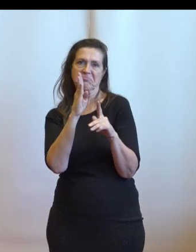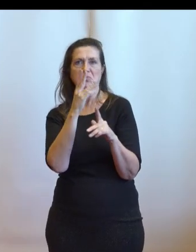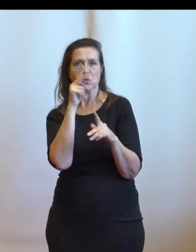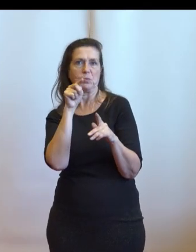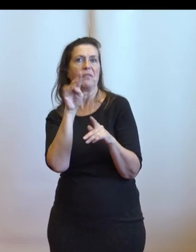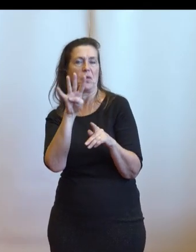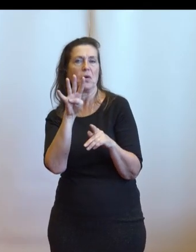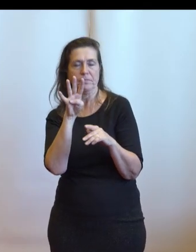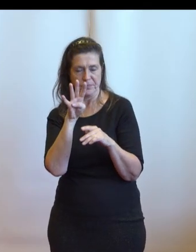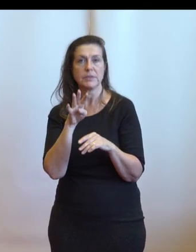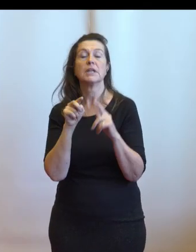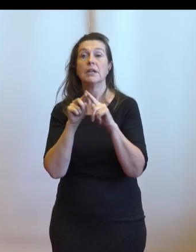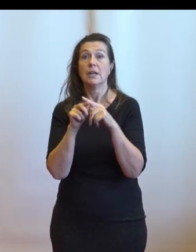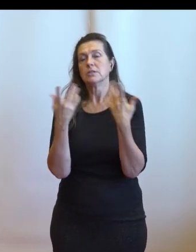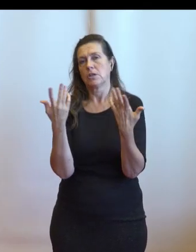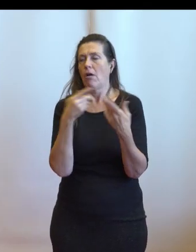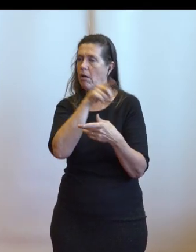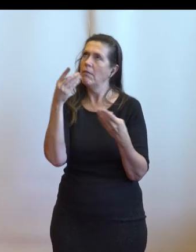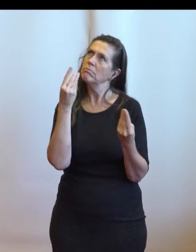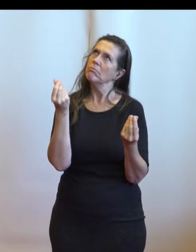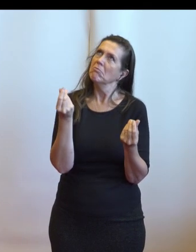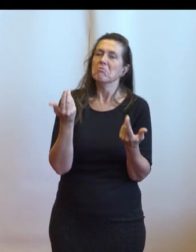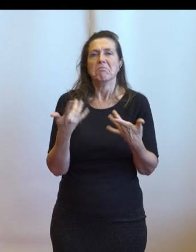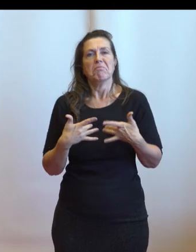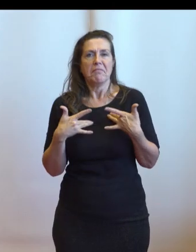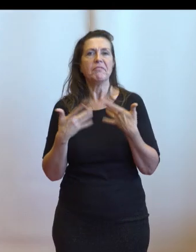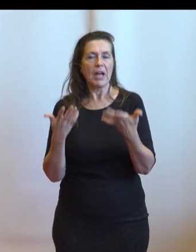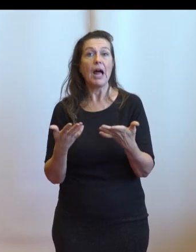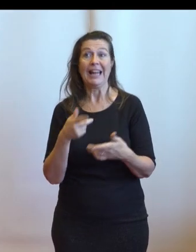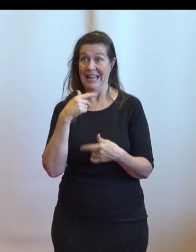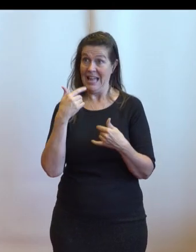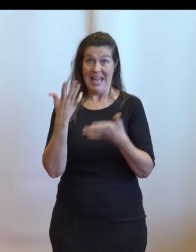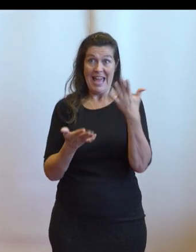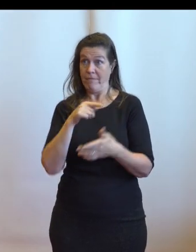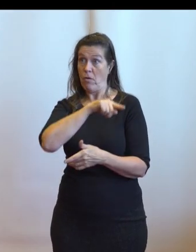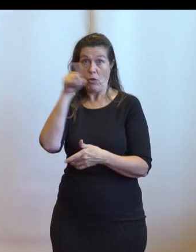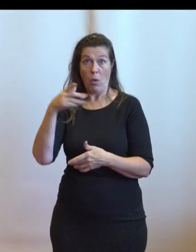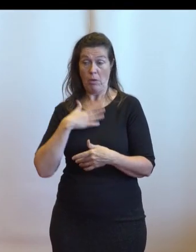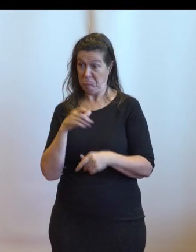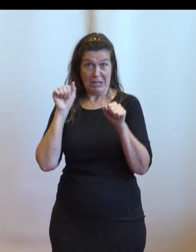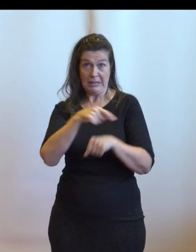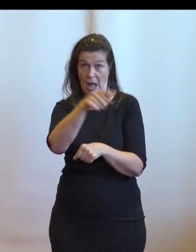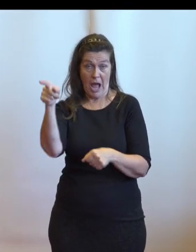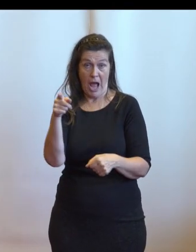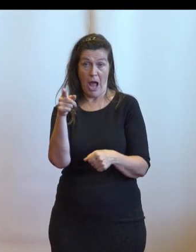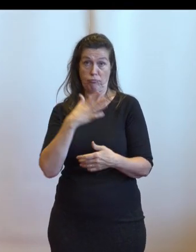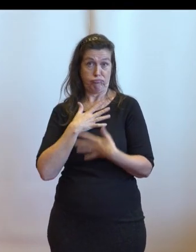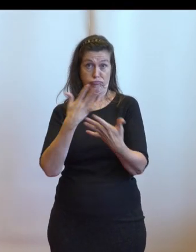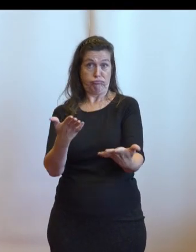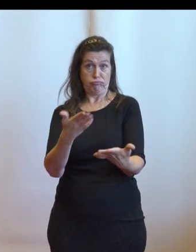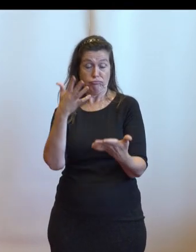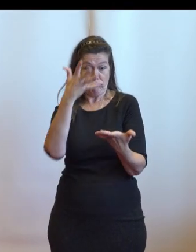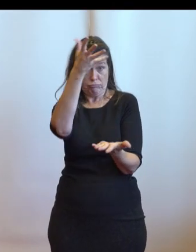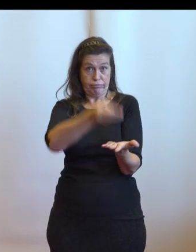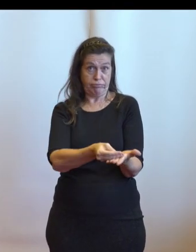years. So I just wanted to give you a feel for that. So if you do go away and complete this, and again, this is free, anyone can download this from the BDF website, we like a